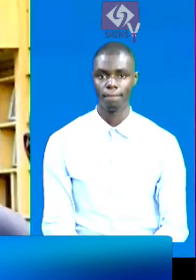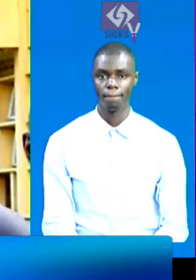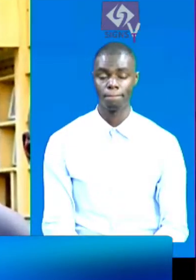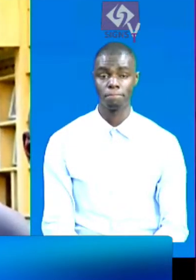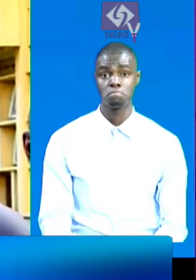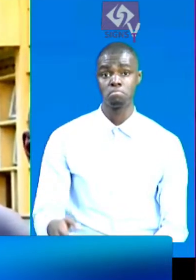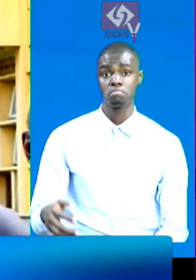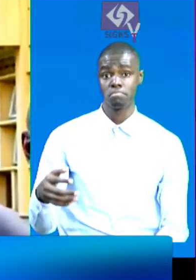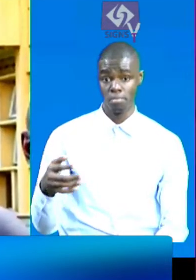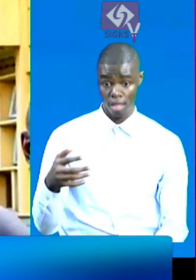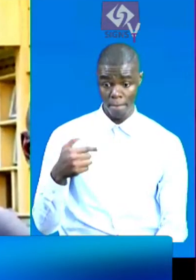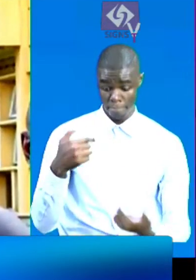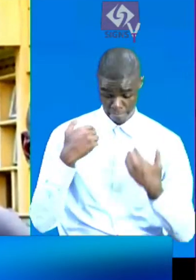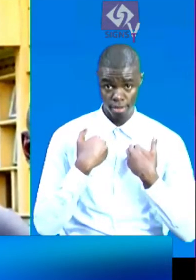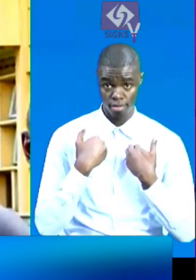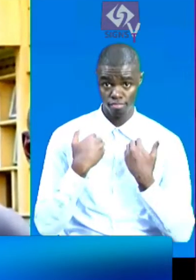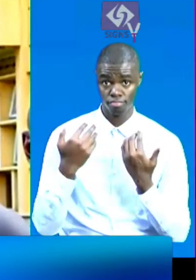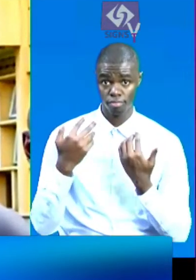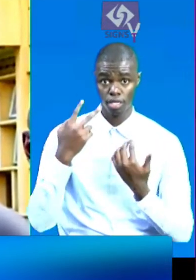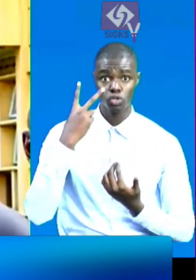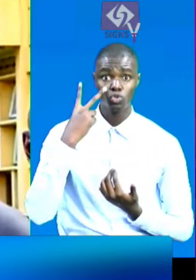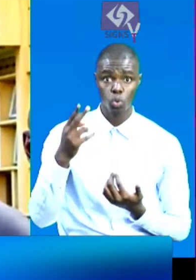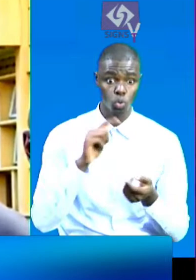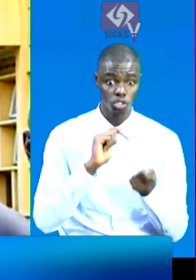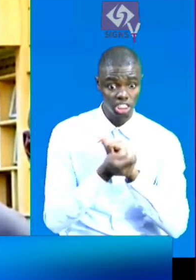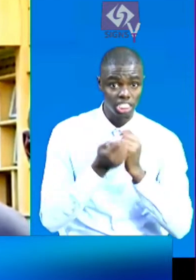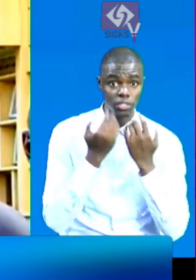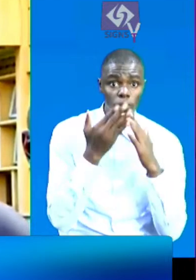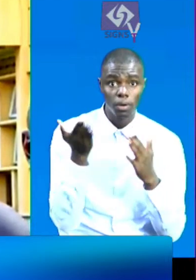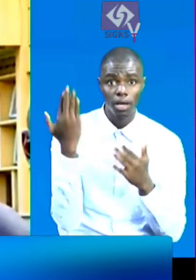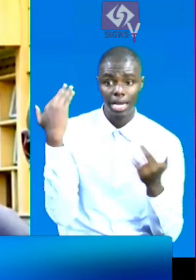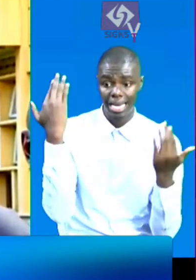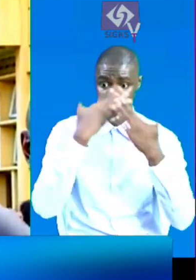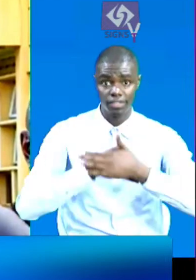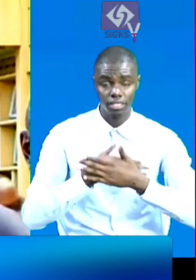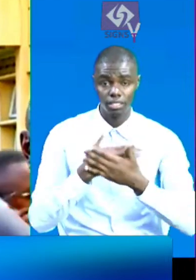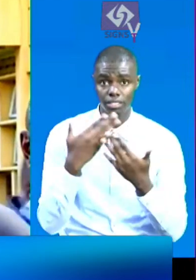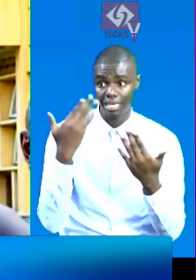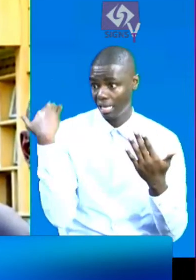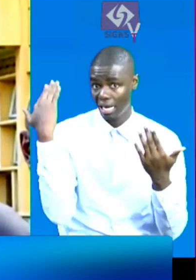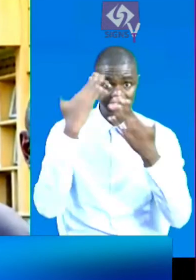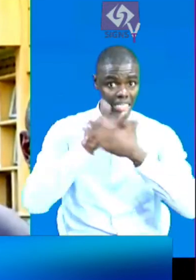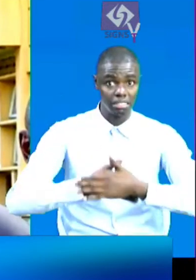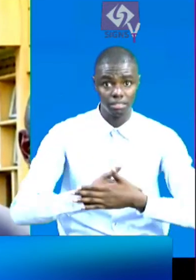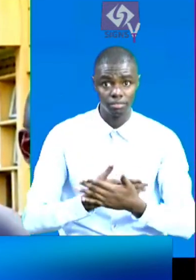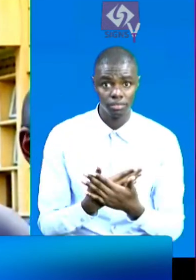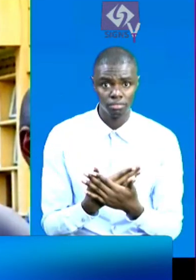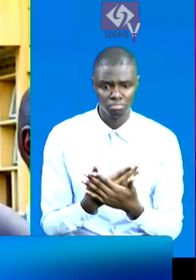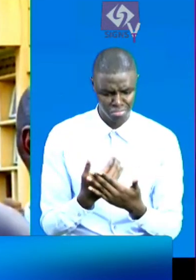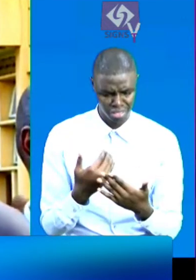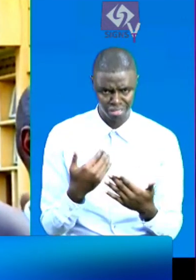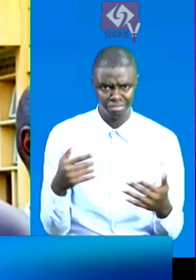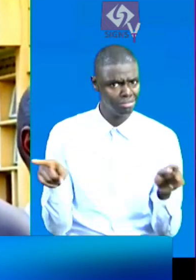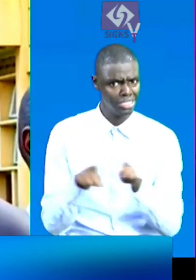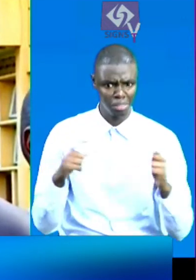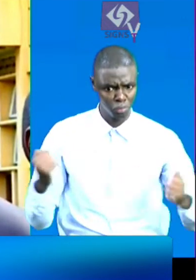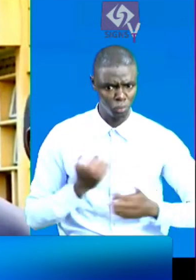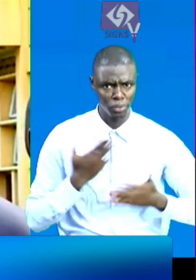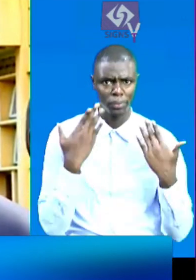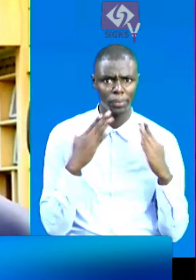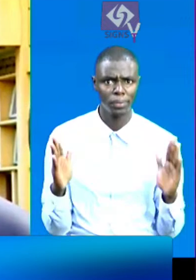I saw those changes last night actually. I was also surprised